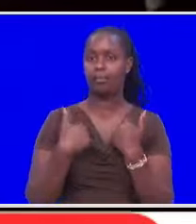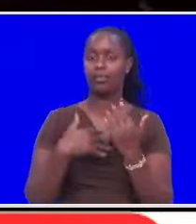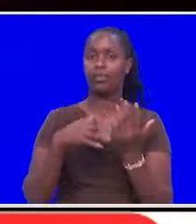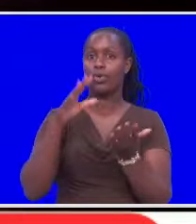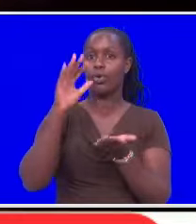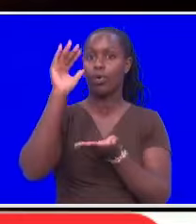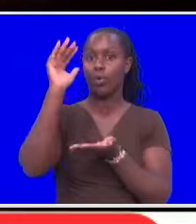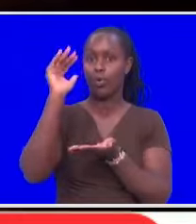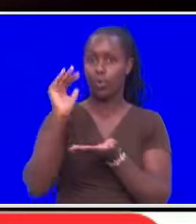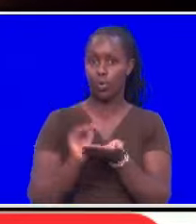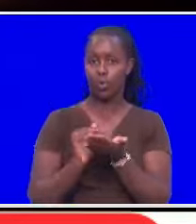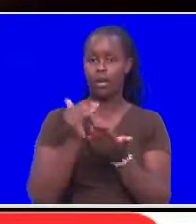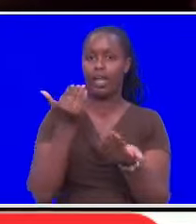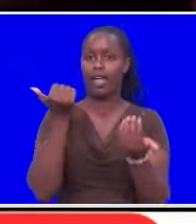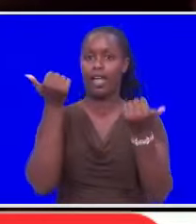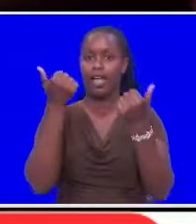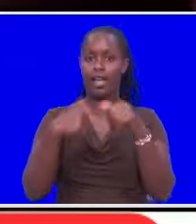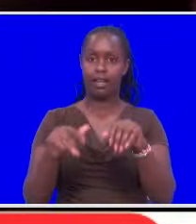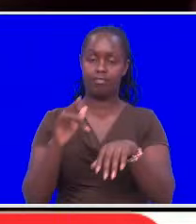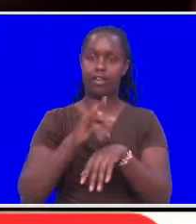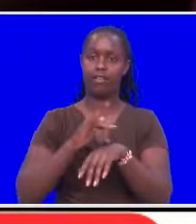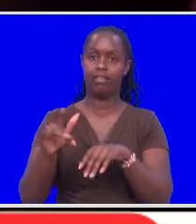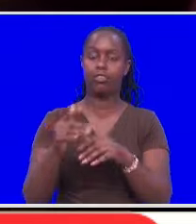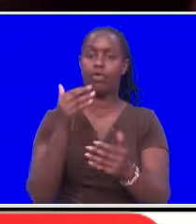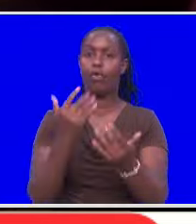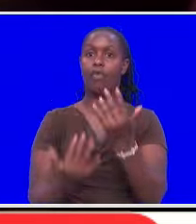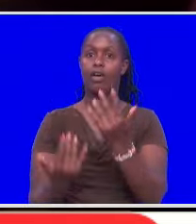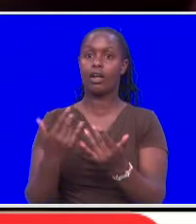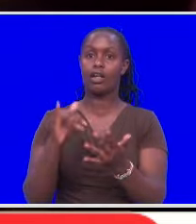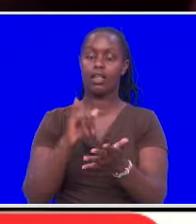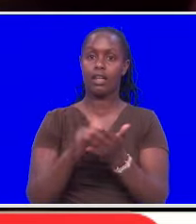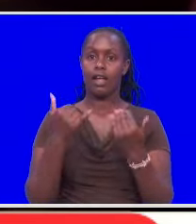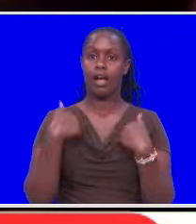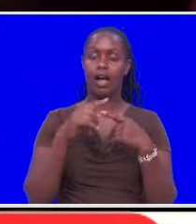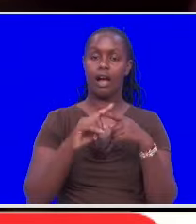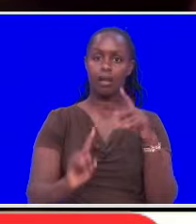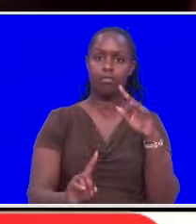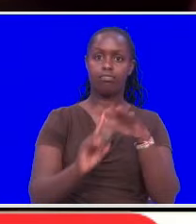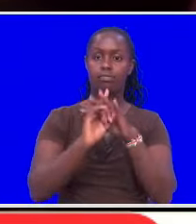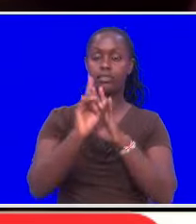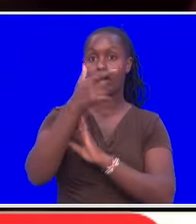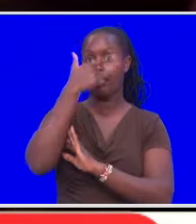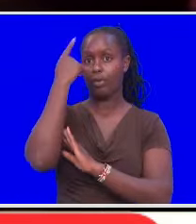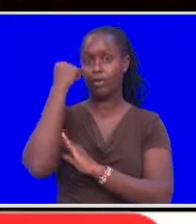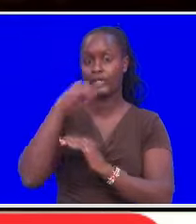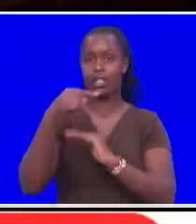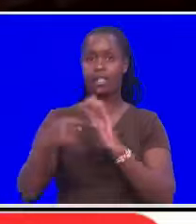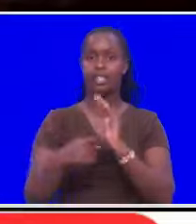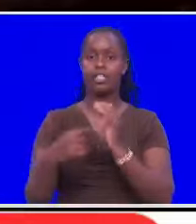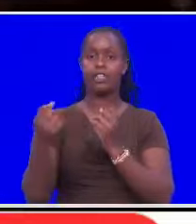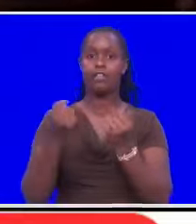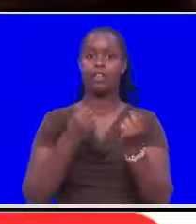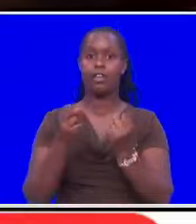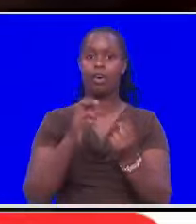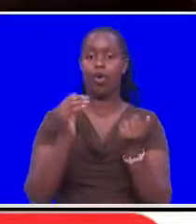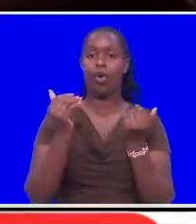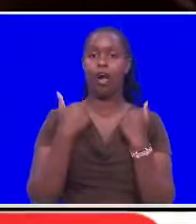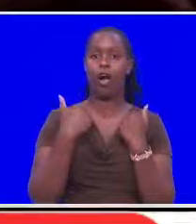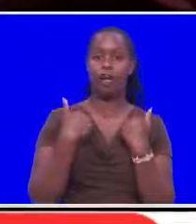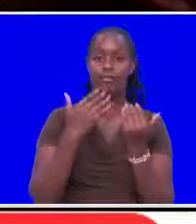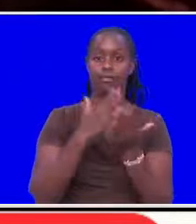subdued any advent of fire incident that had actually shown up, because this vehicle was carrying some